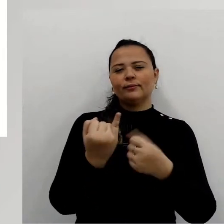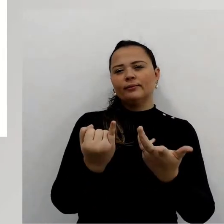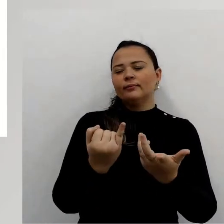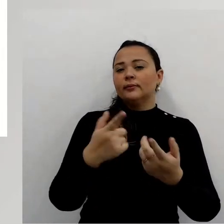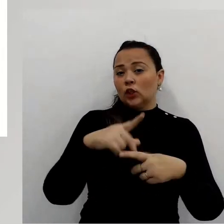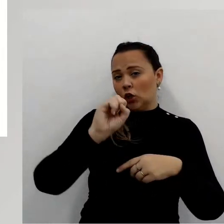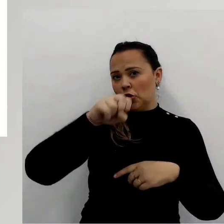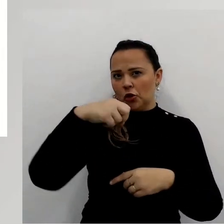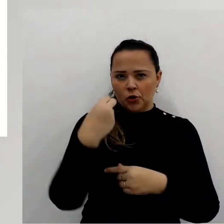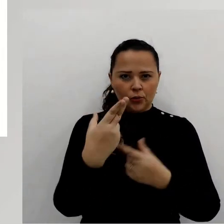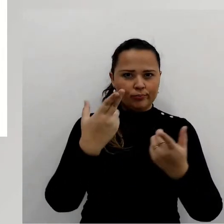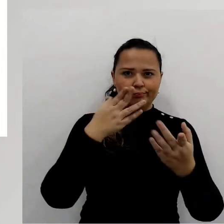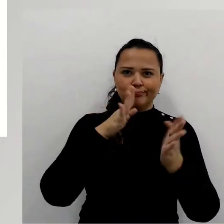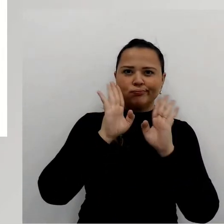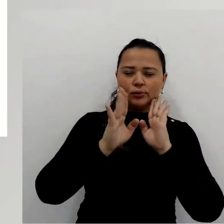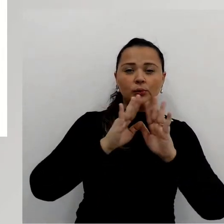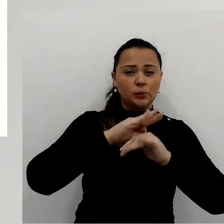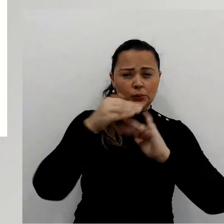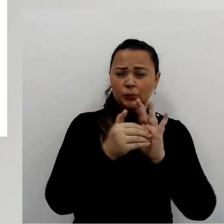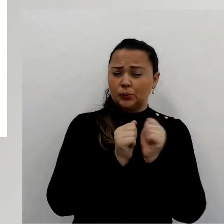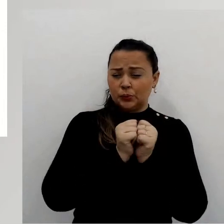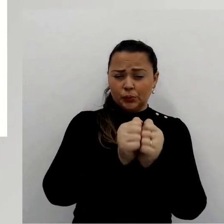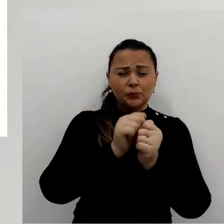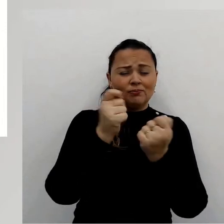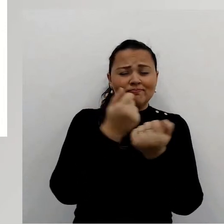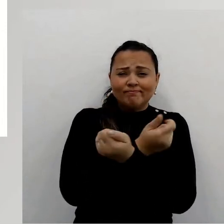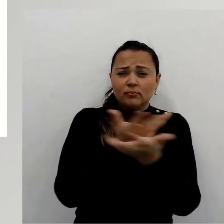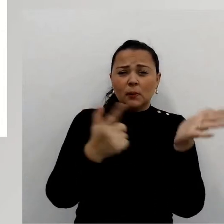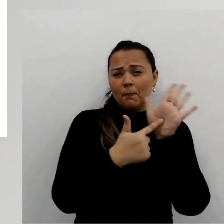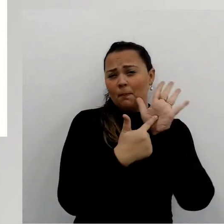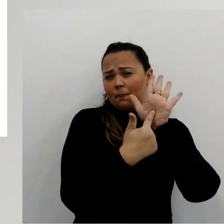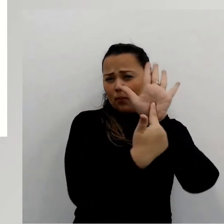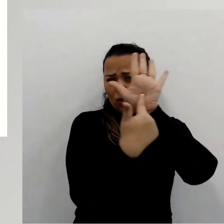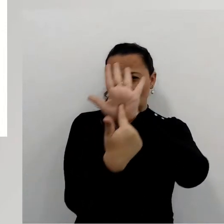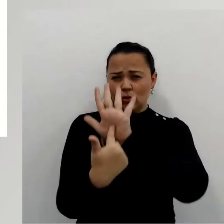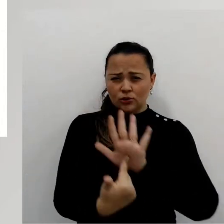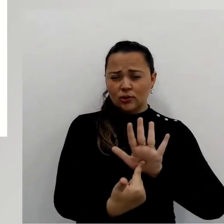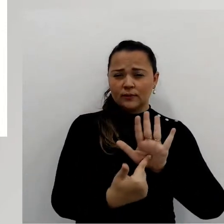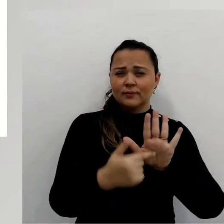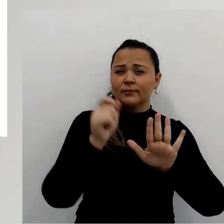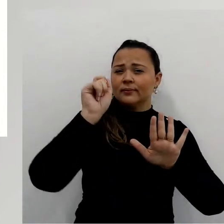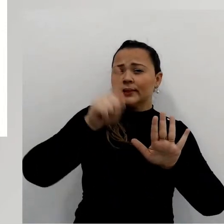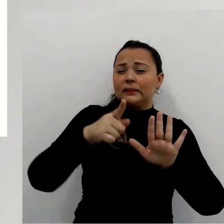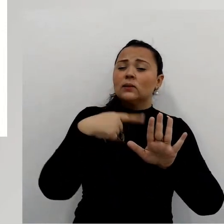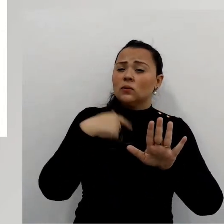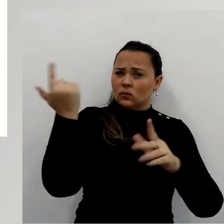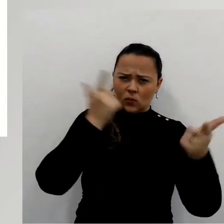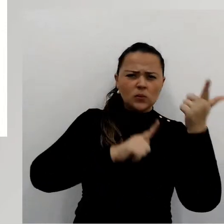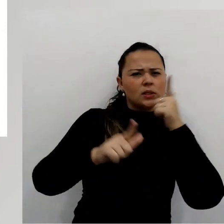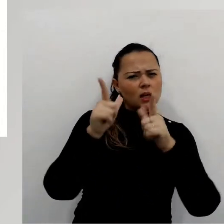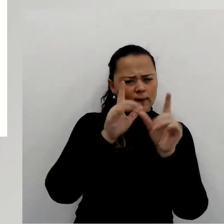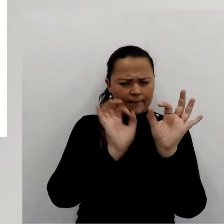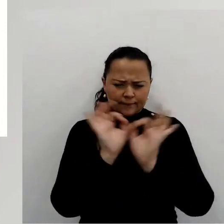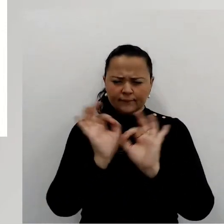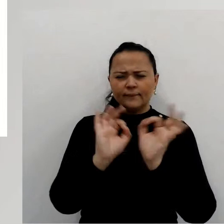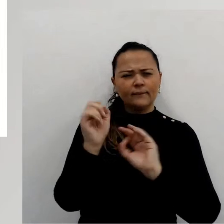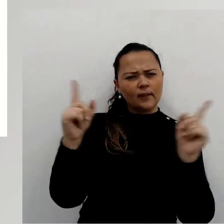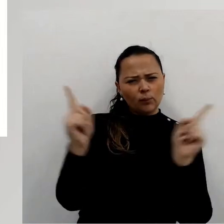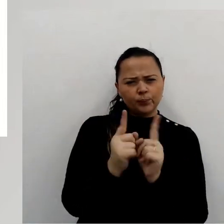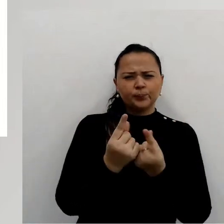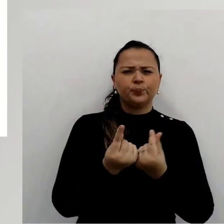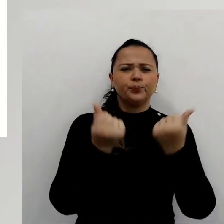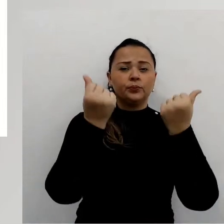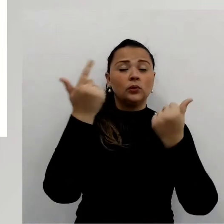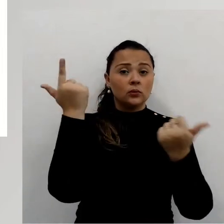That's another way that it's custom, and it's custom designed to be able to produce this type of promotional